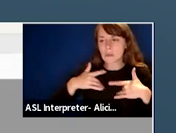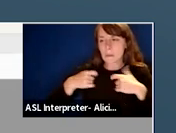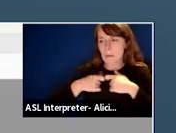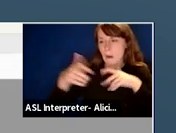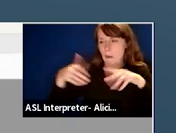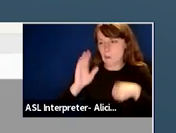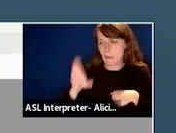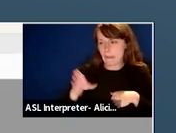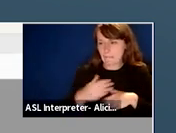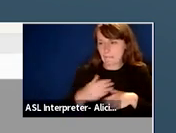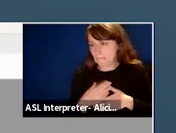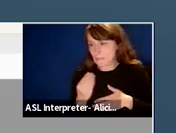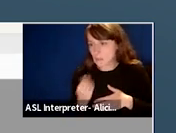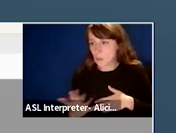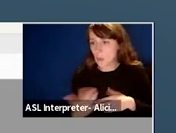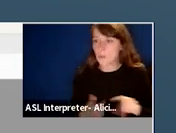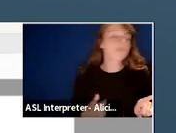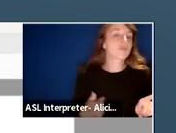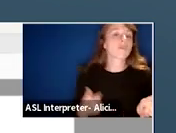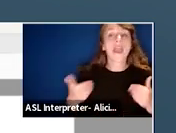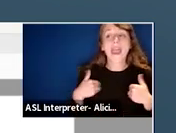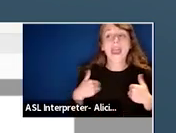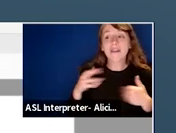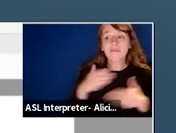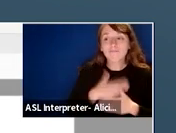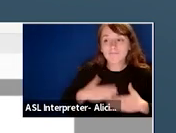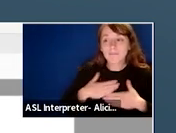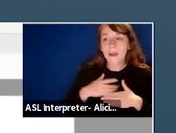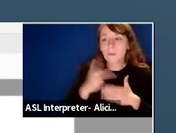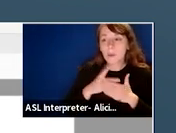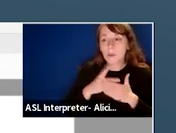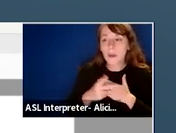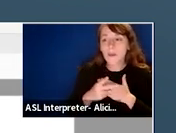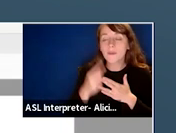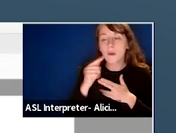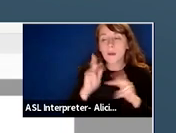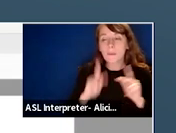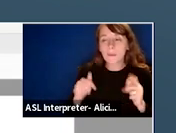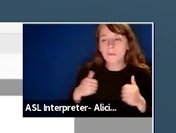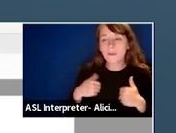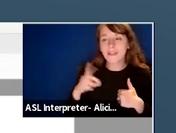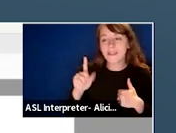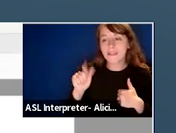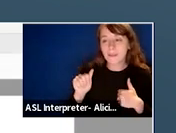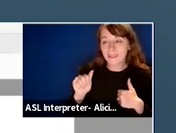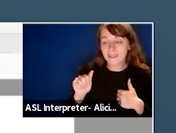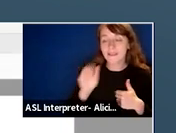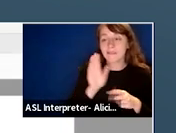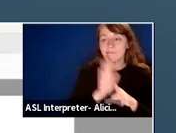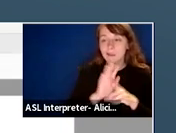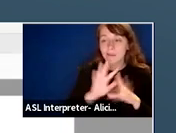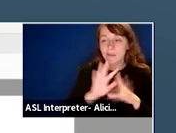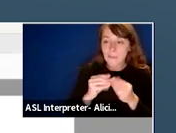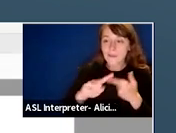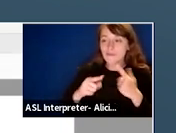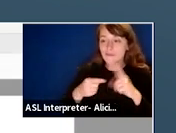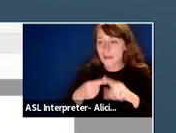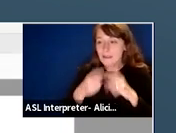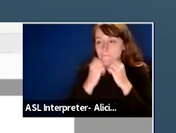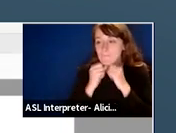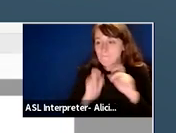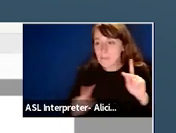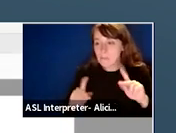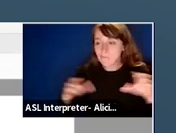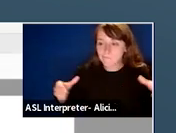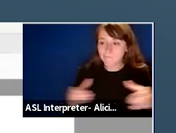Street. We run outdoor recreation programs for people who have disabilities and their loved ones. Their family and friends, and I'll just share a little bit